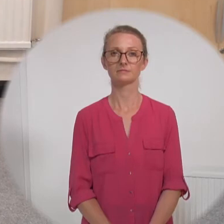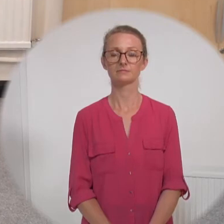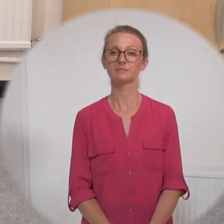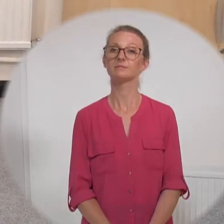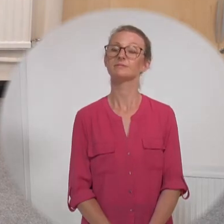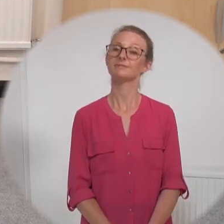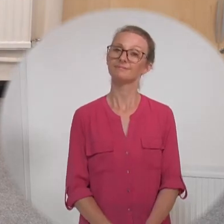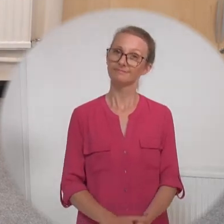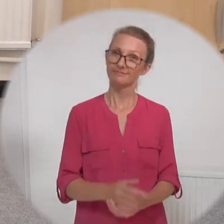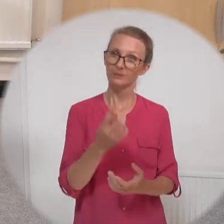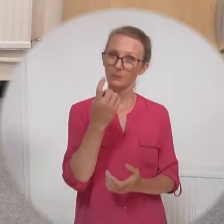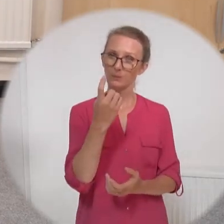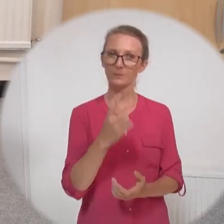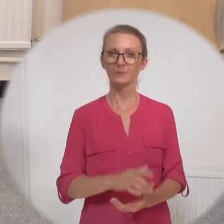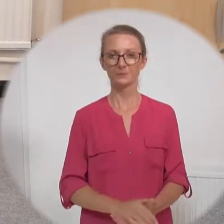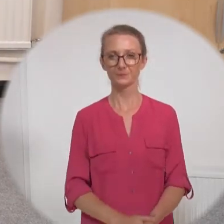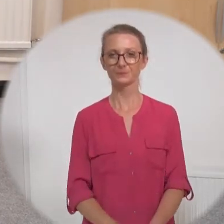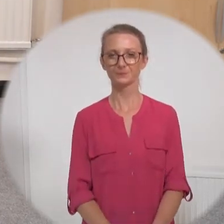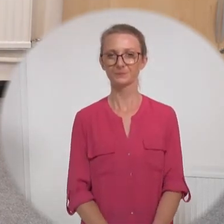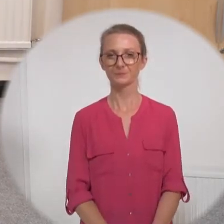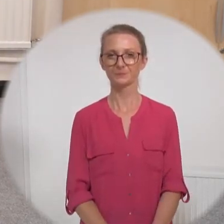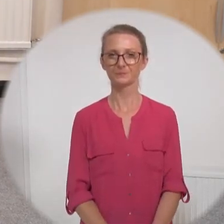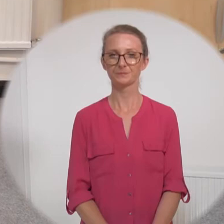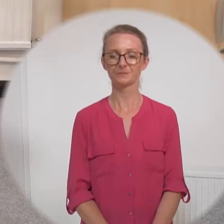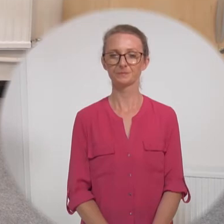And then one more.